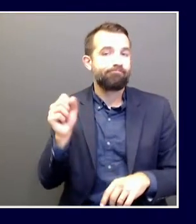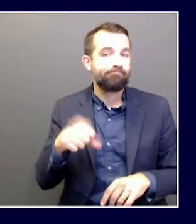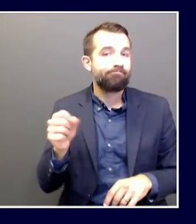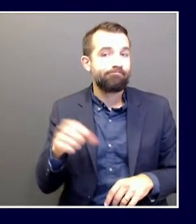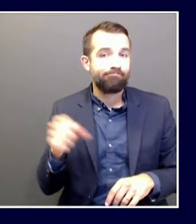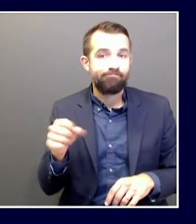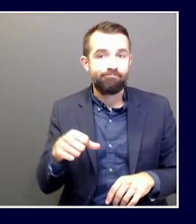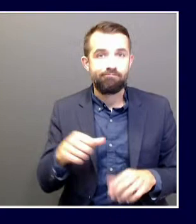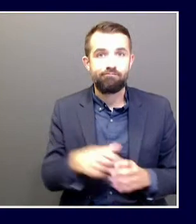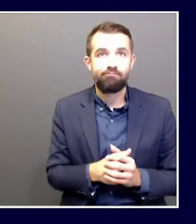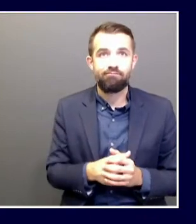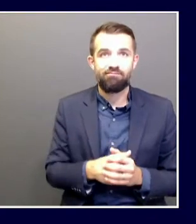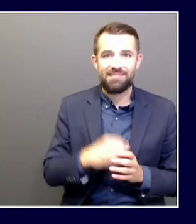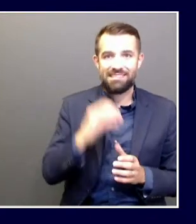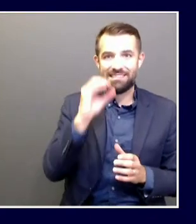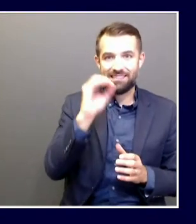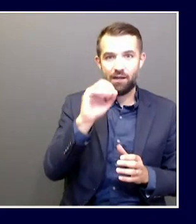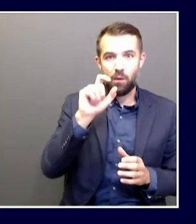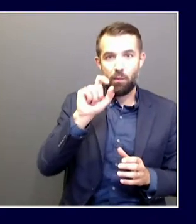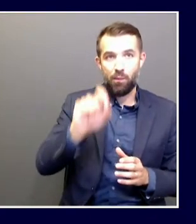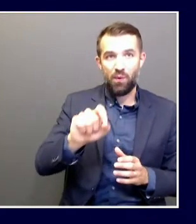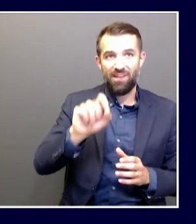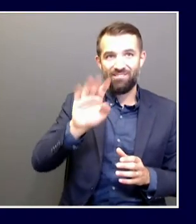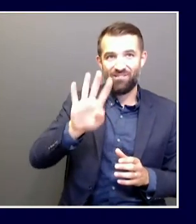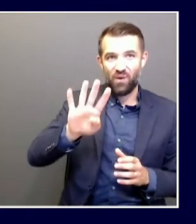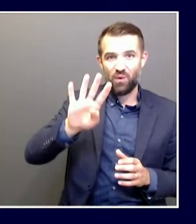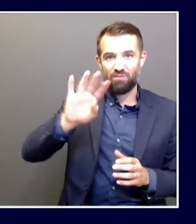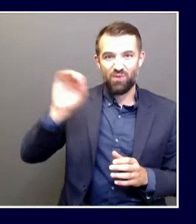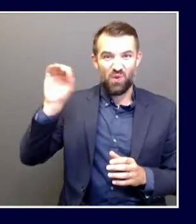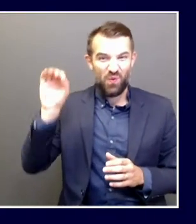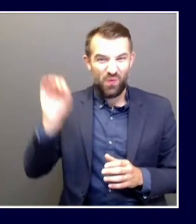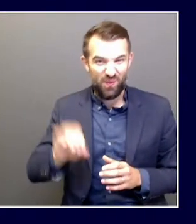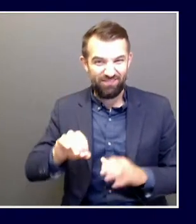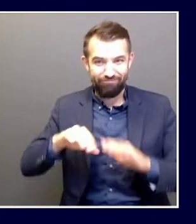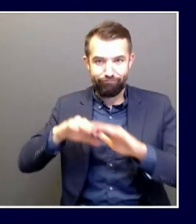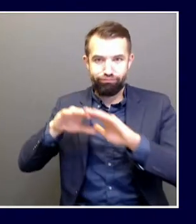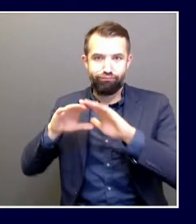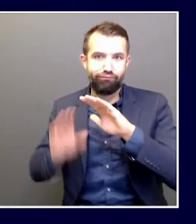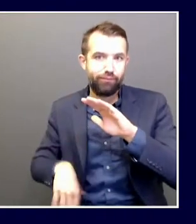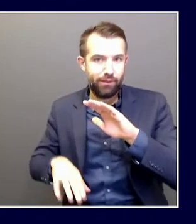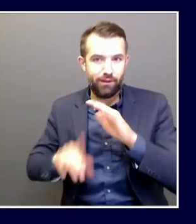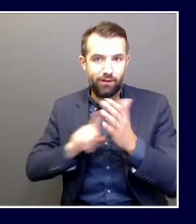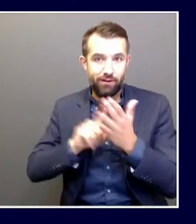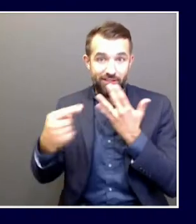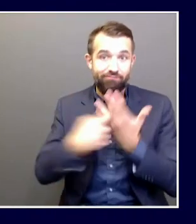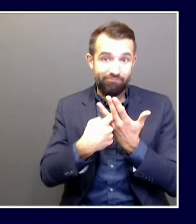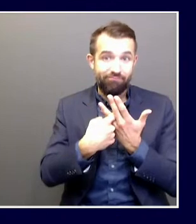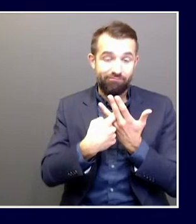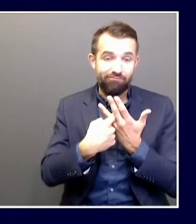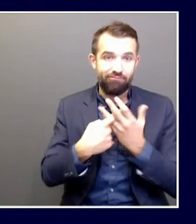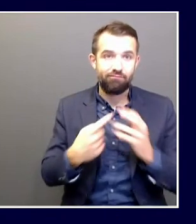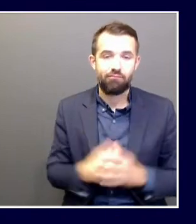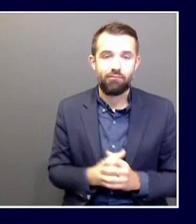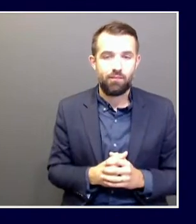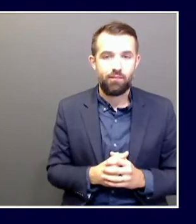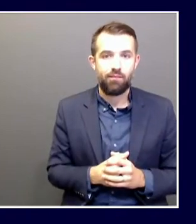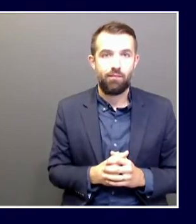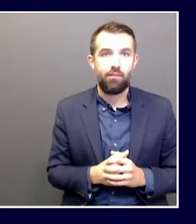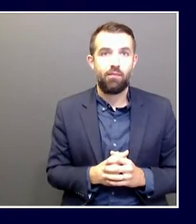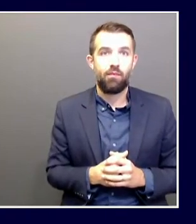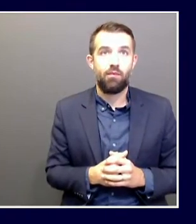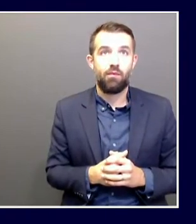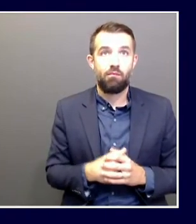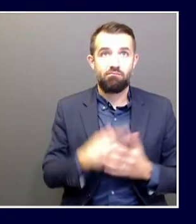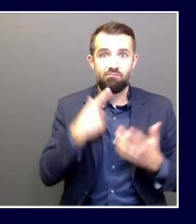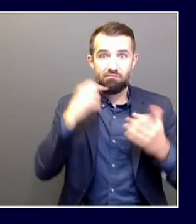as compared to the substrate level of people who are fully vaccinated in the state. And that's a function of just how remarkably good the